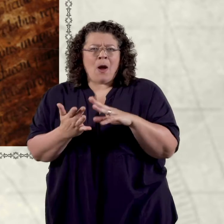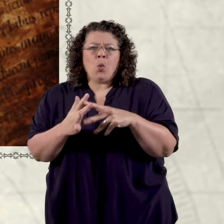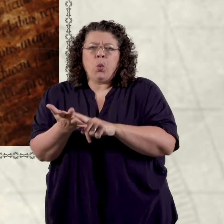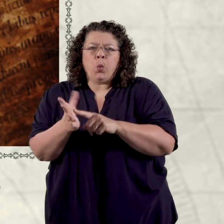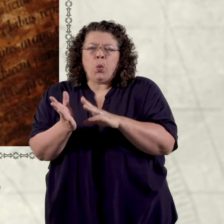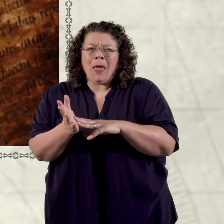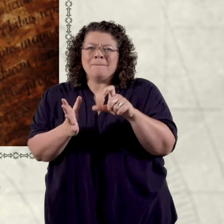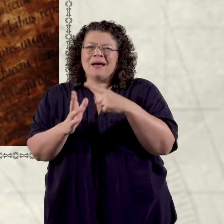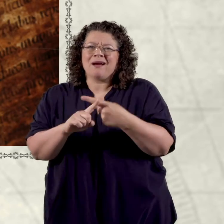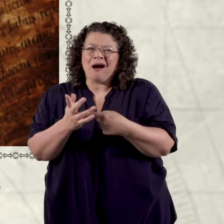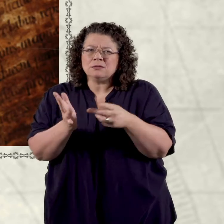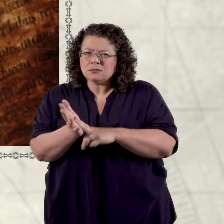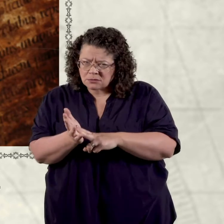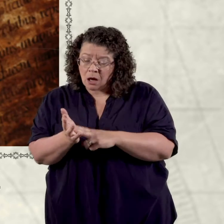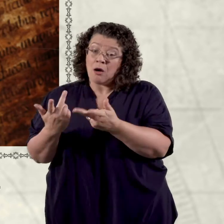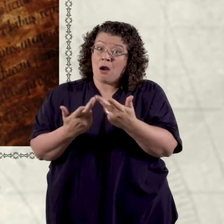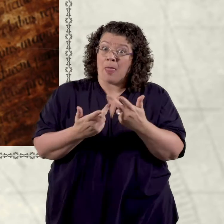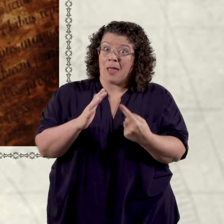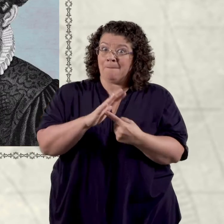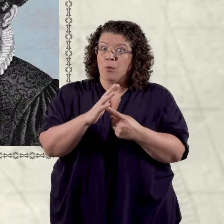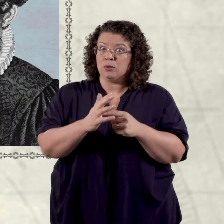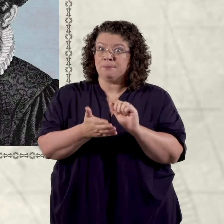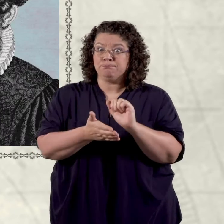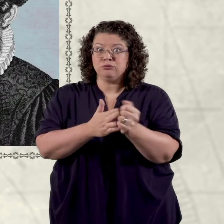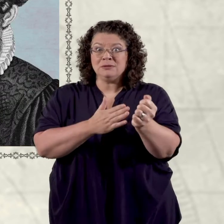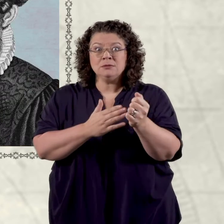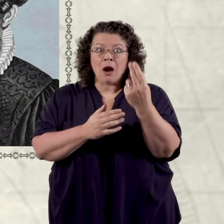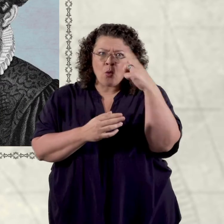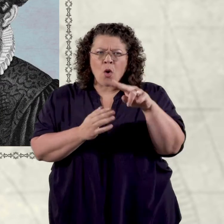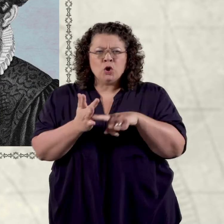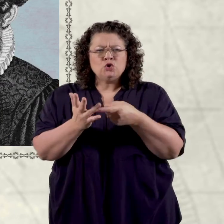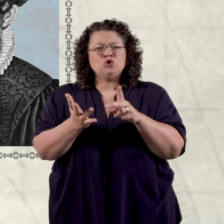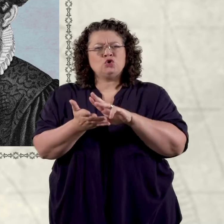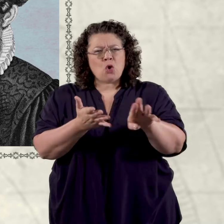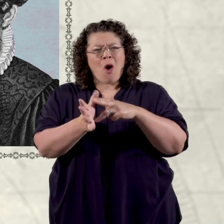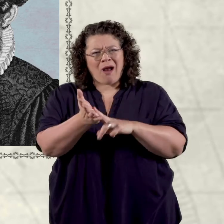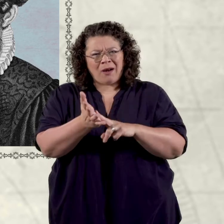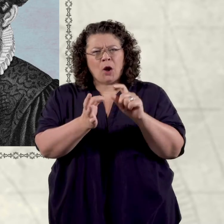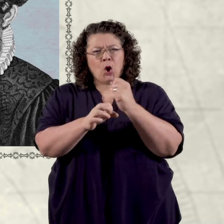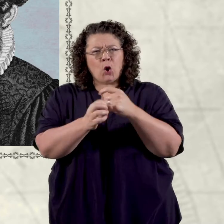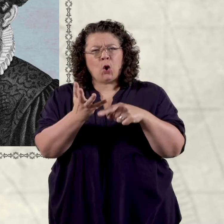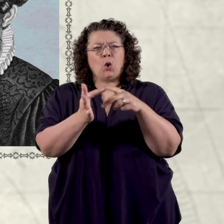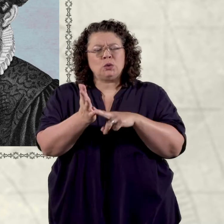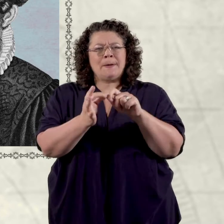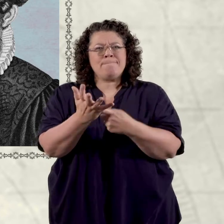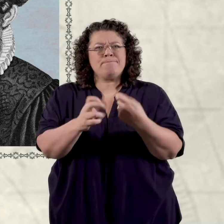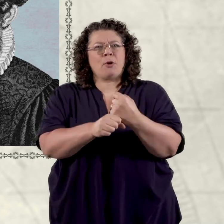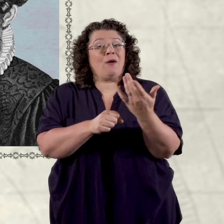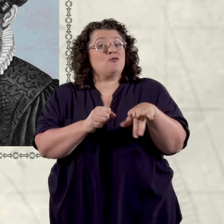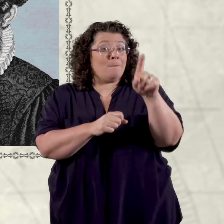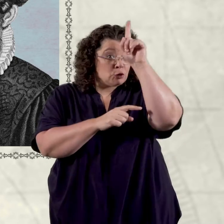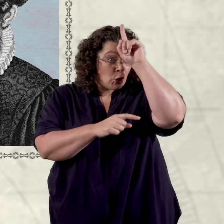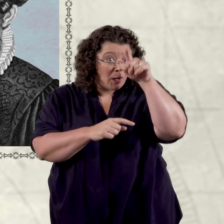Caxton, and another very important printer, a man called Johann Gutenberg from Germany, came all the way